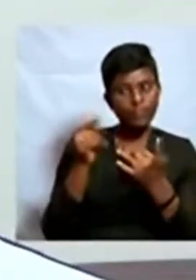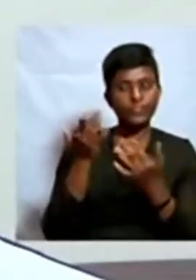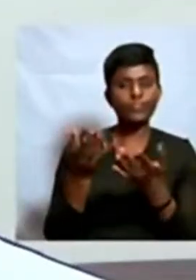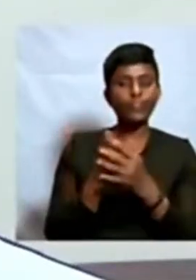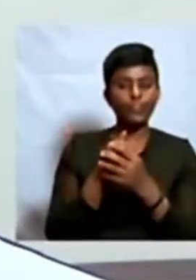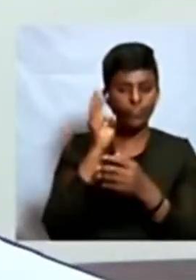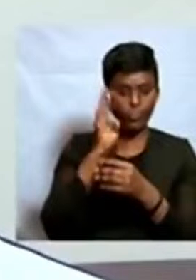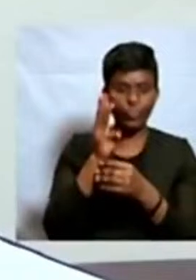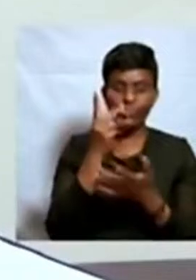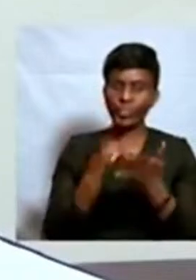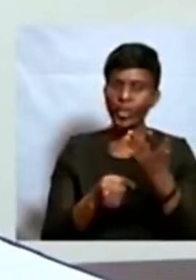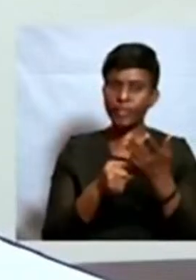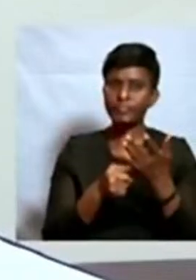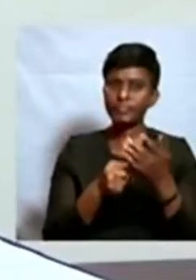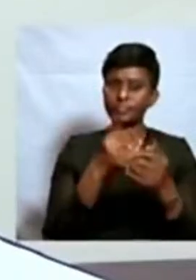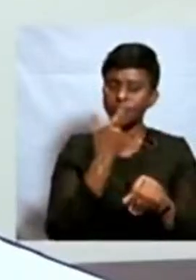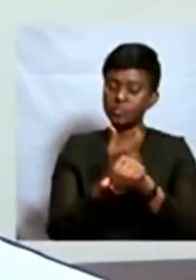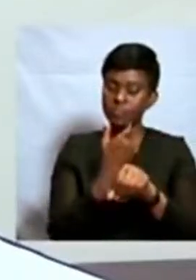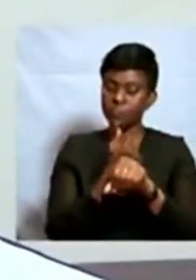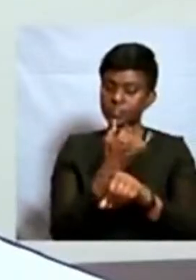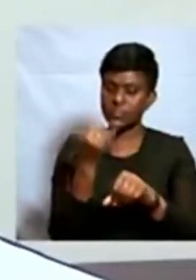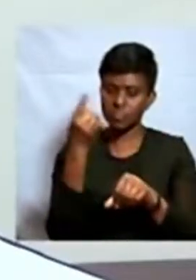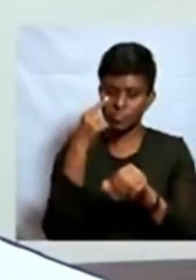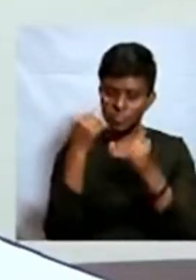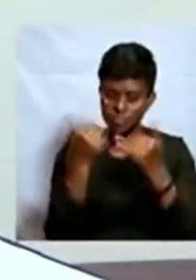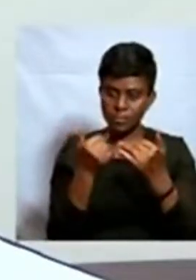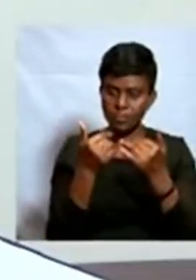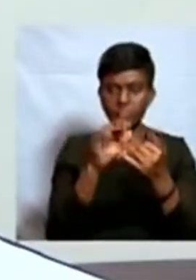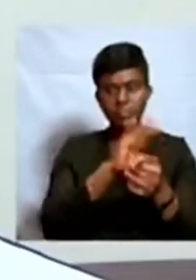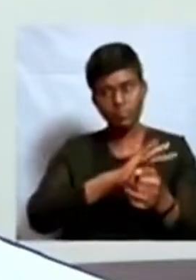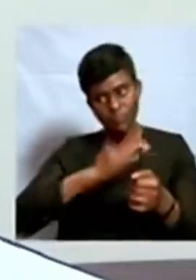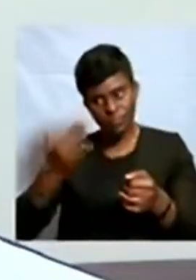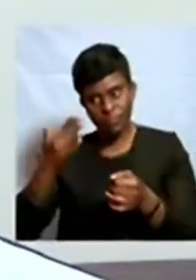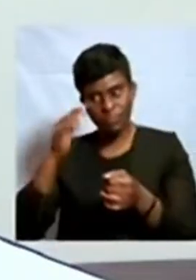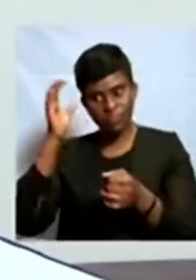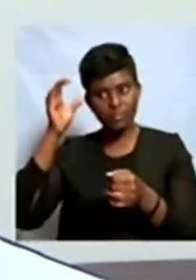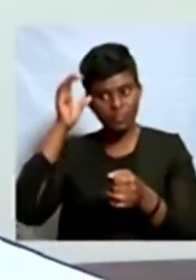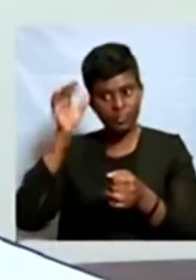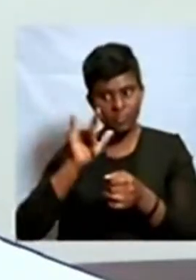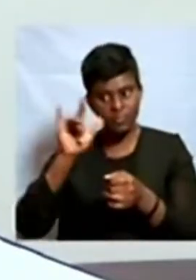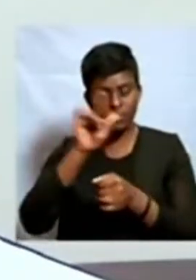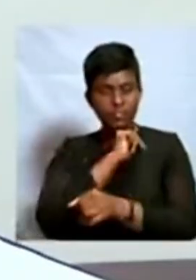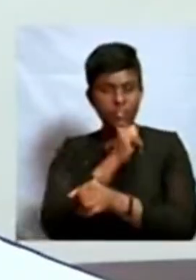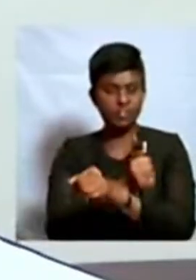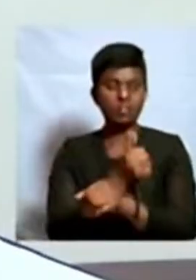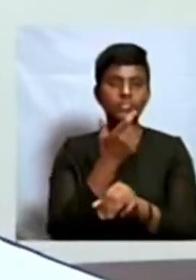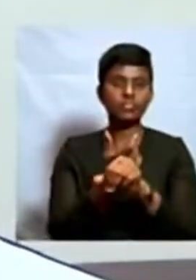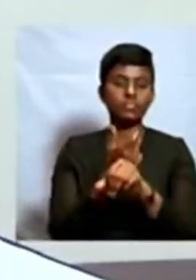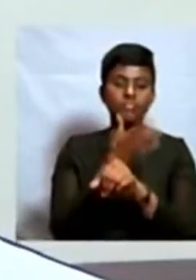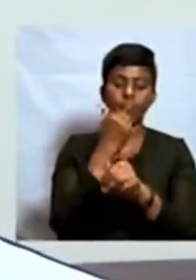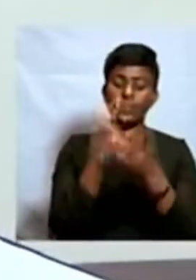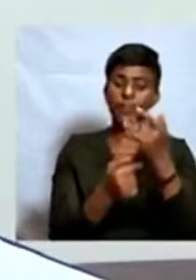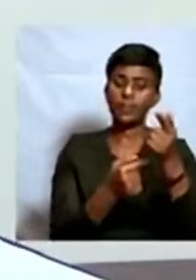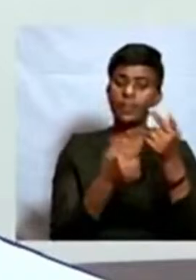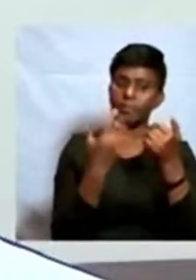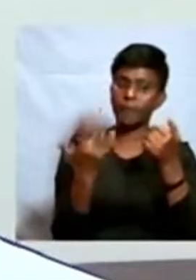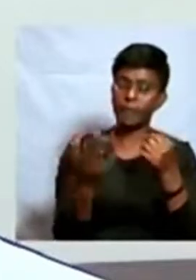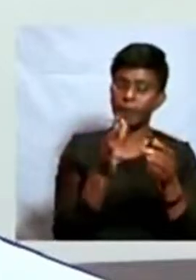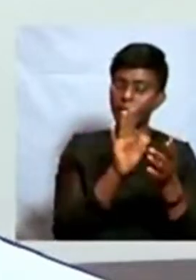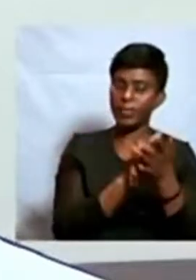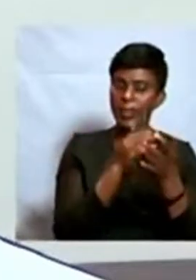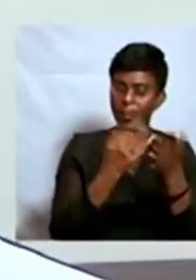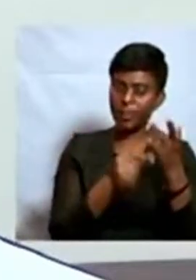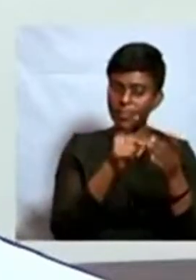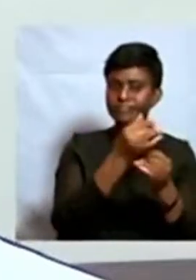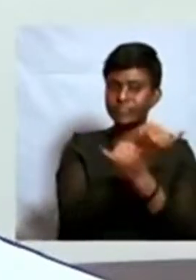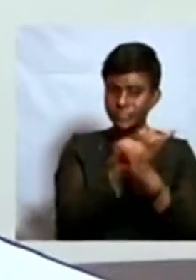probably going to be a complicated issue to now vest it back in Civil Aviation Authority. So the best thing is to liberalize